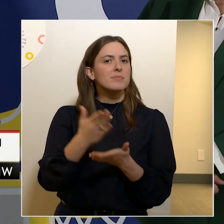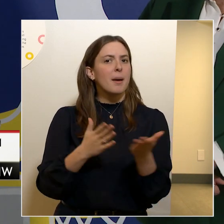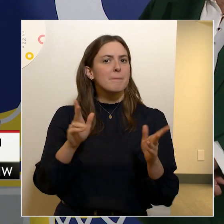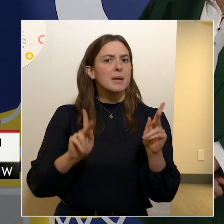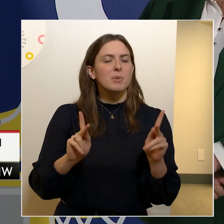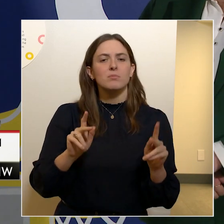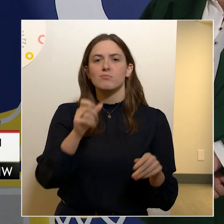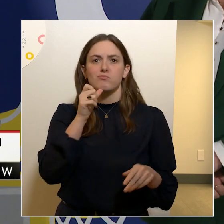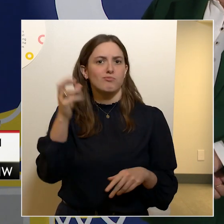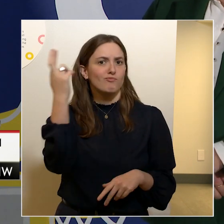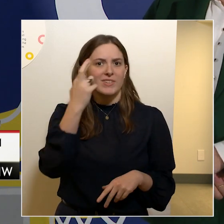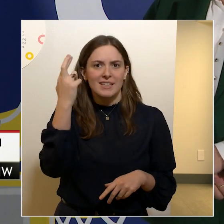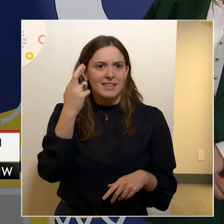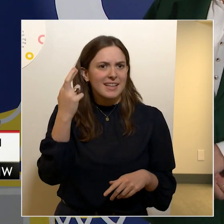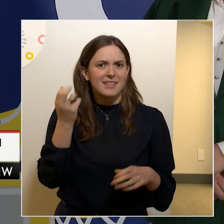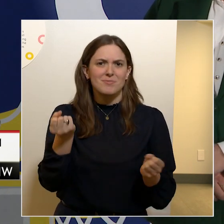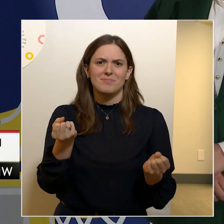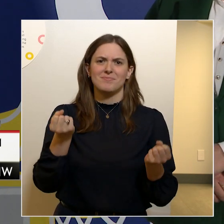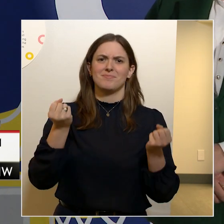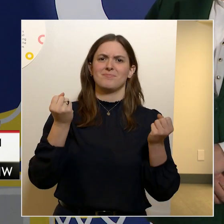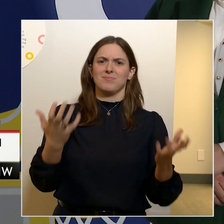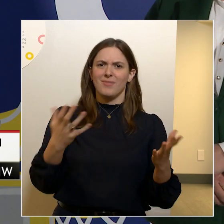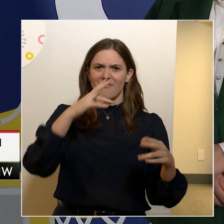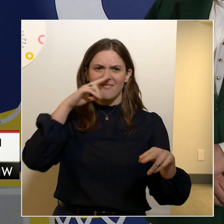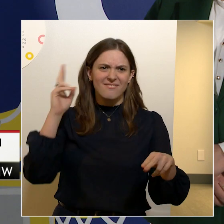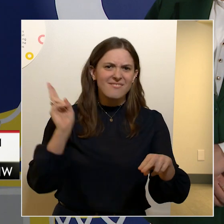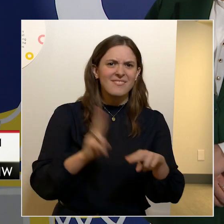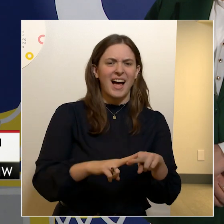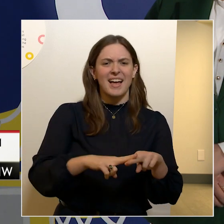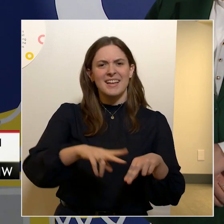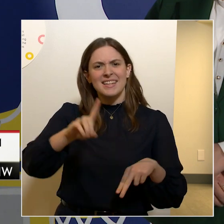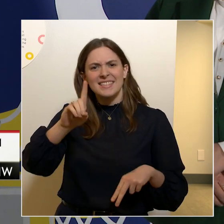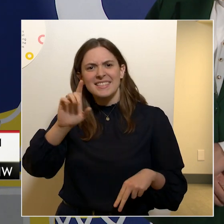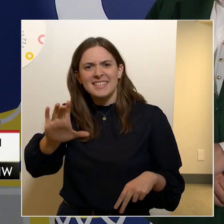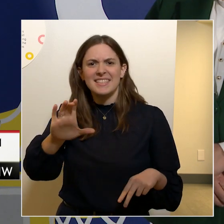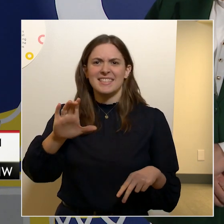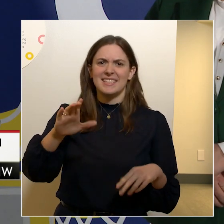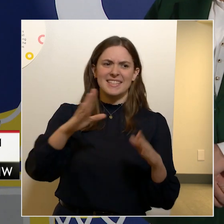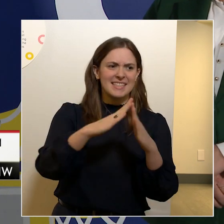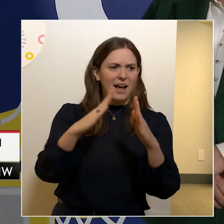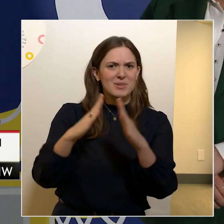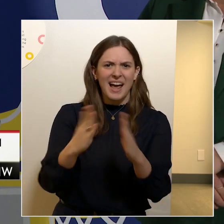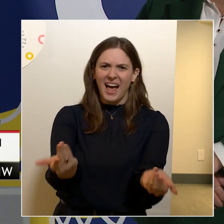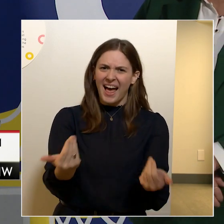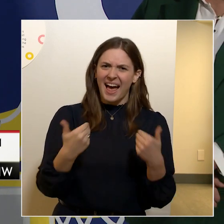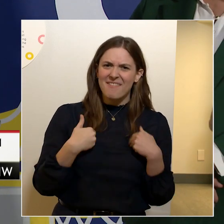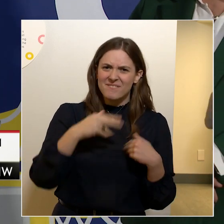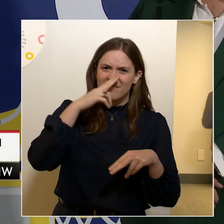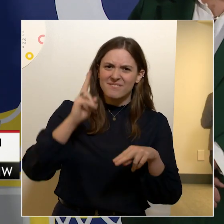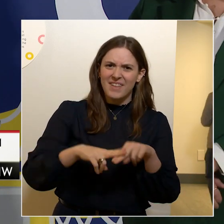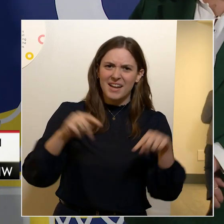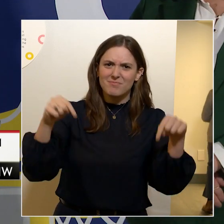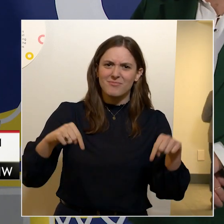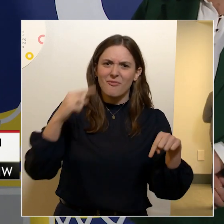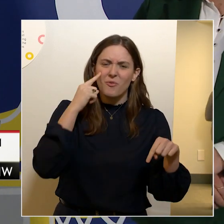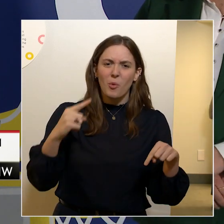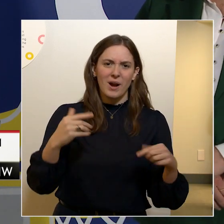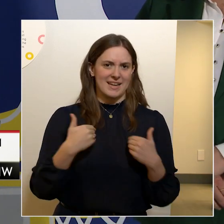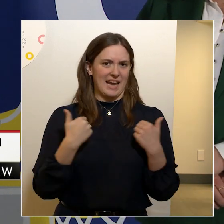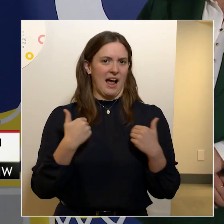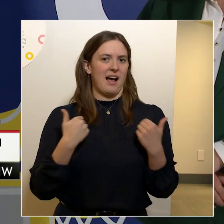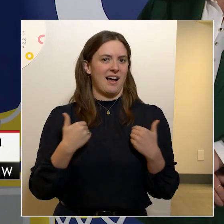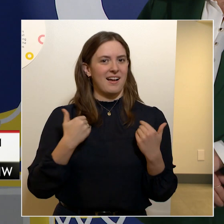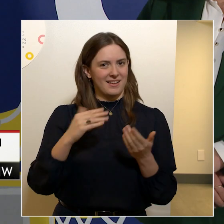they realized how much fun DC in the downtown is for our littlest